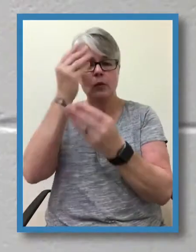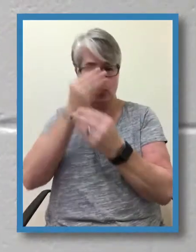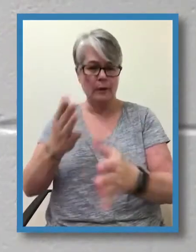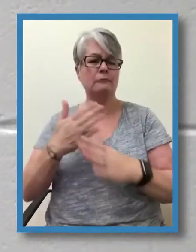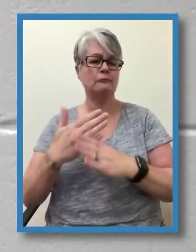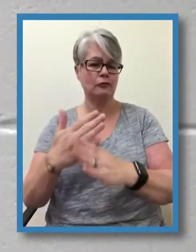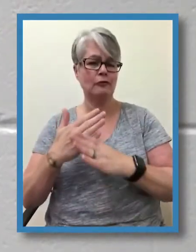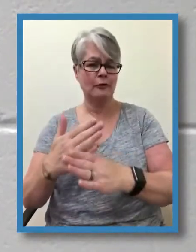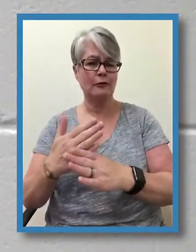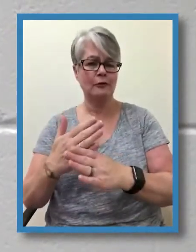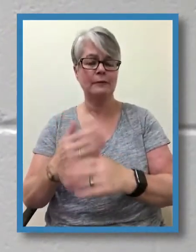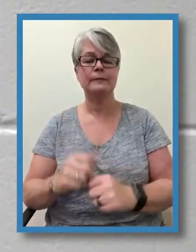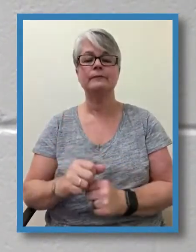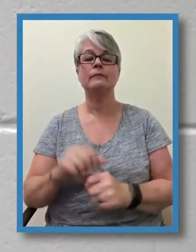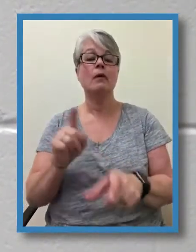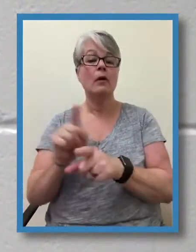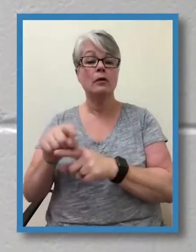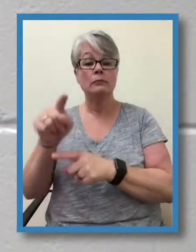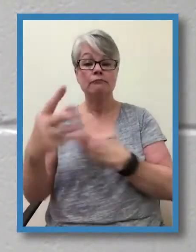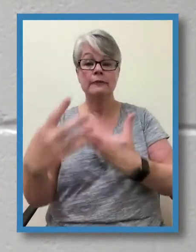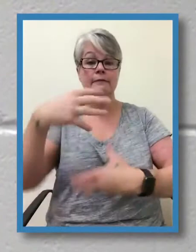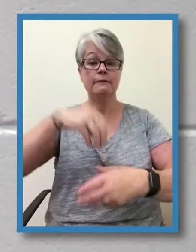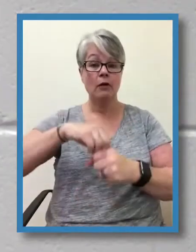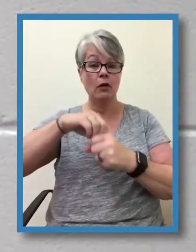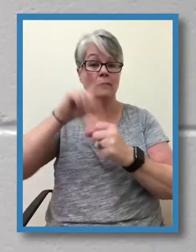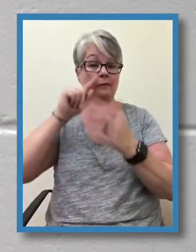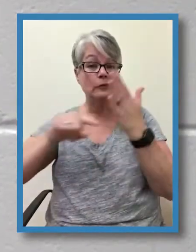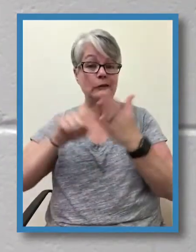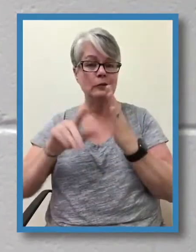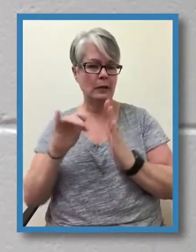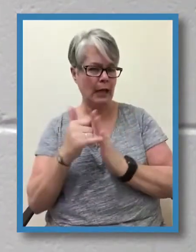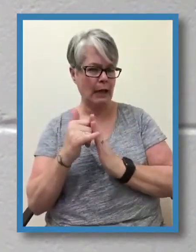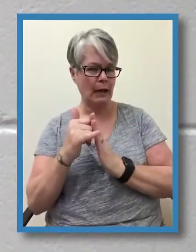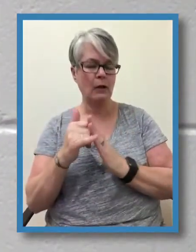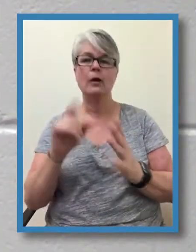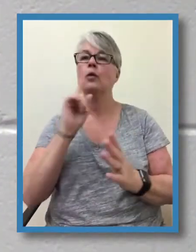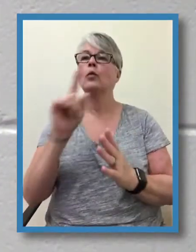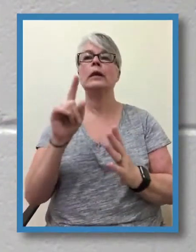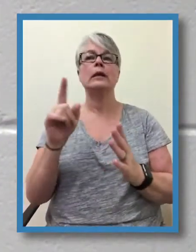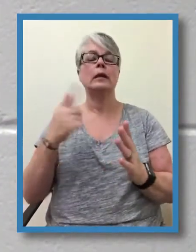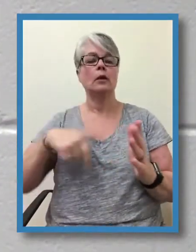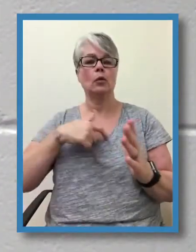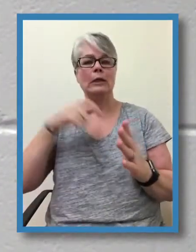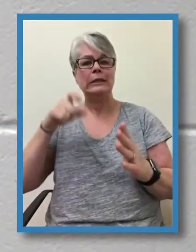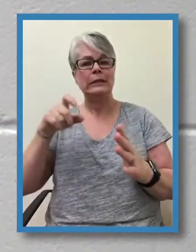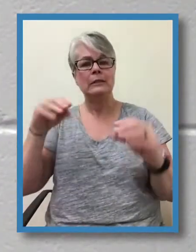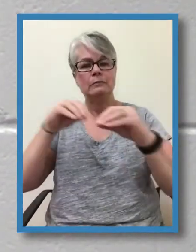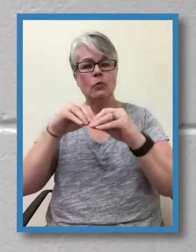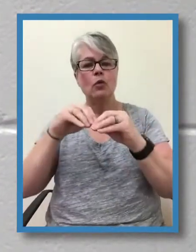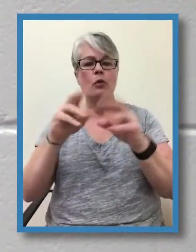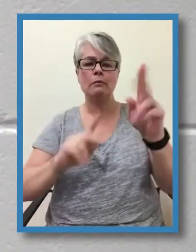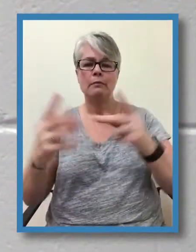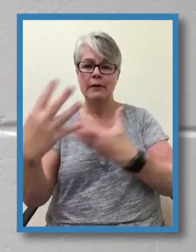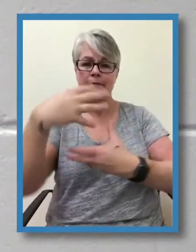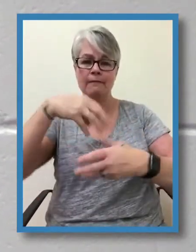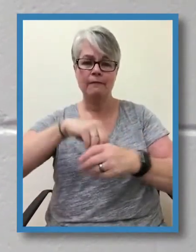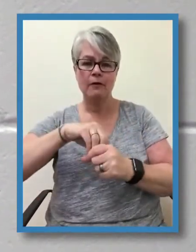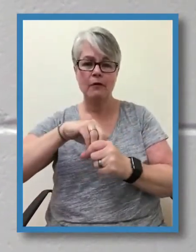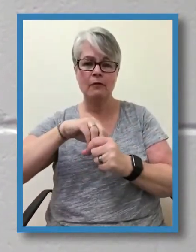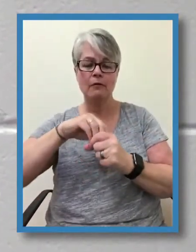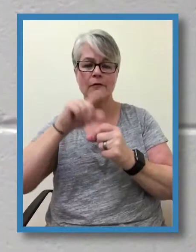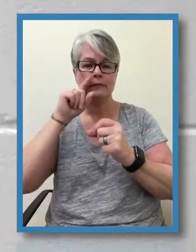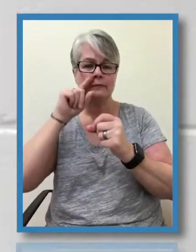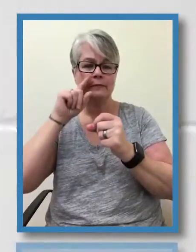caregivers, people without the condition but may have the risk of developing cognitive impairment as they get older.